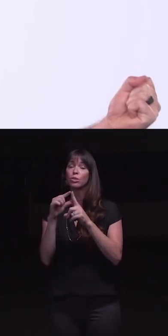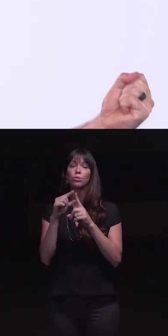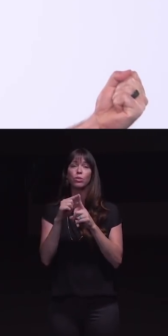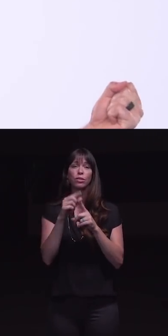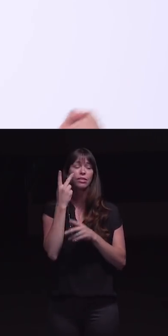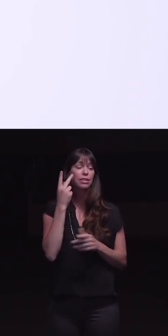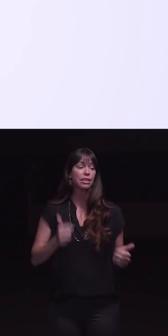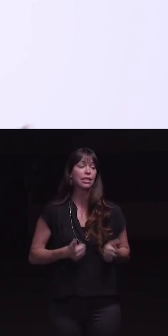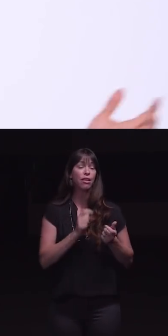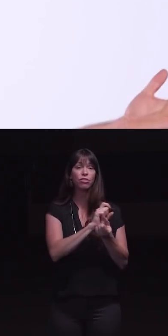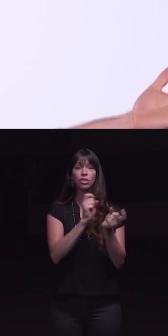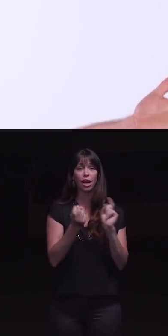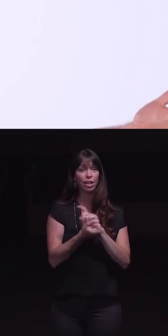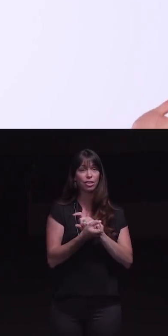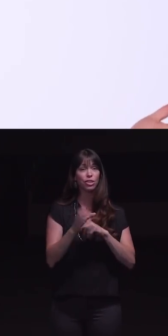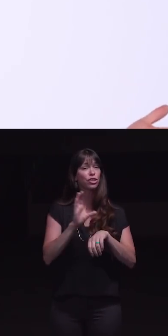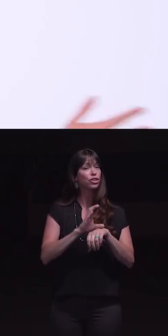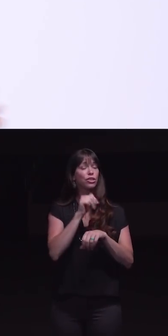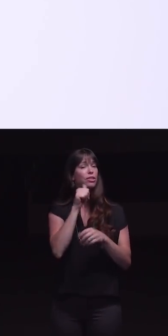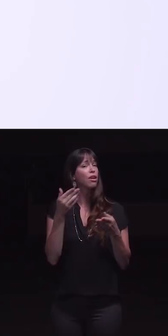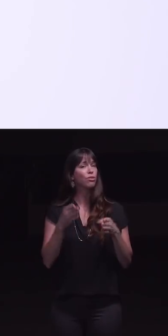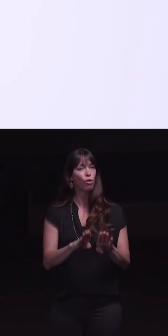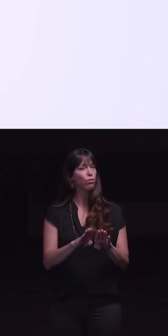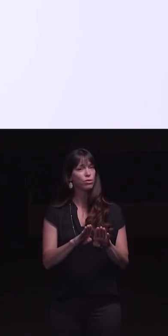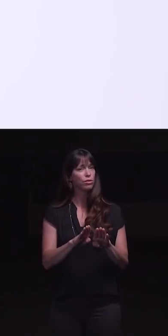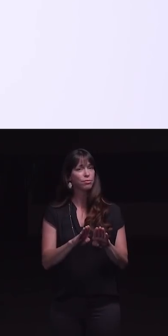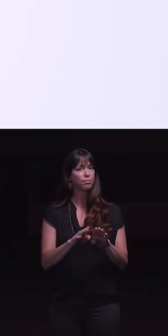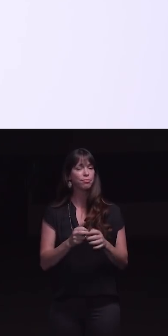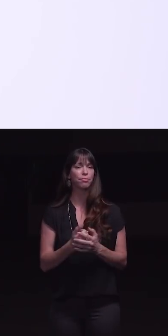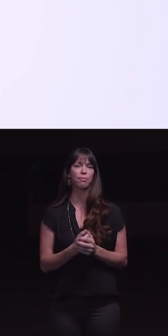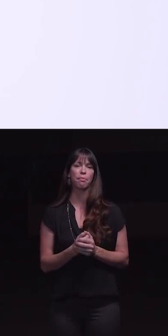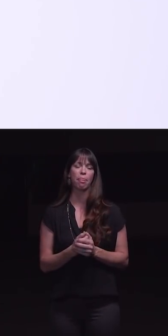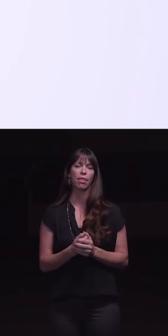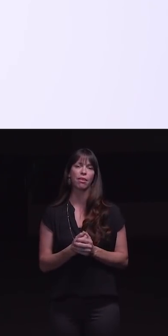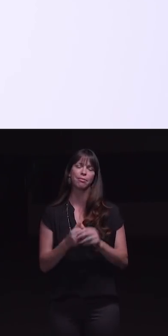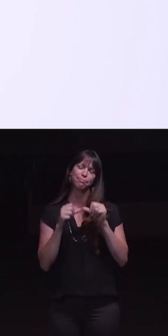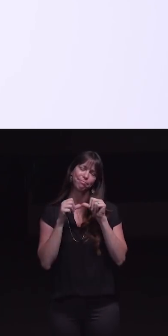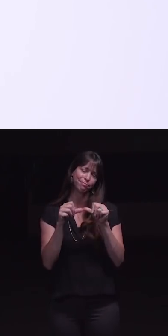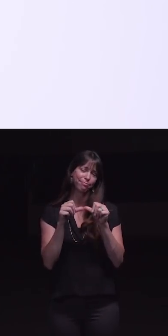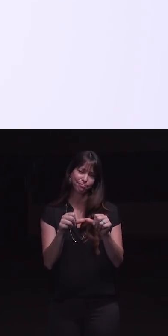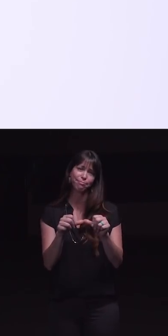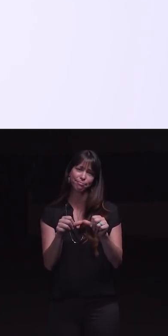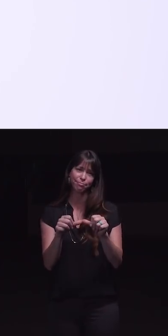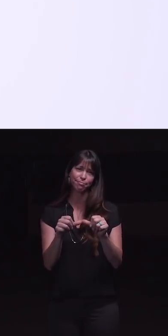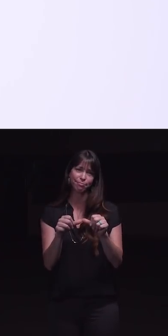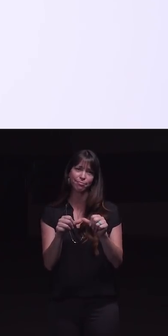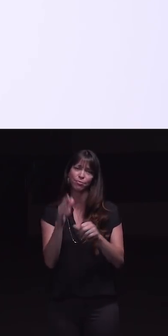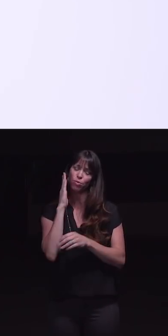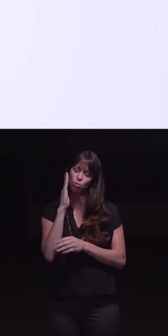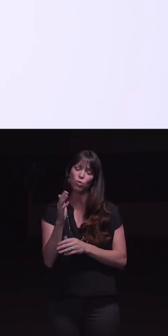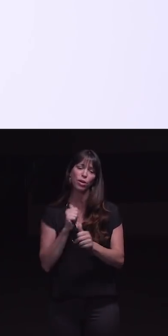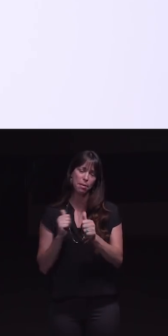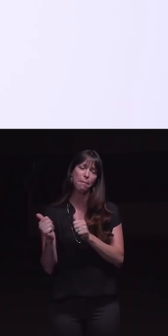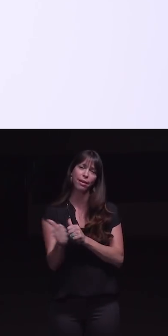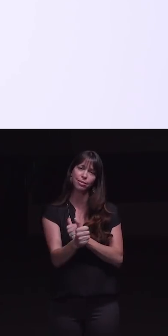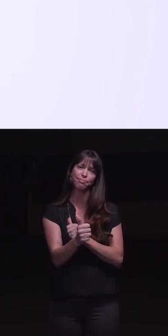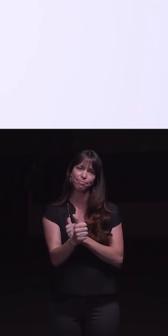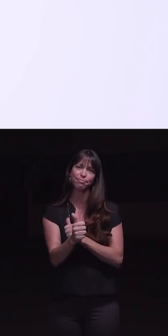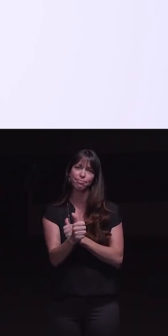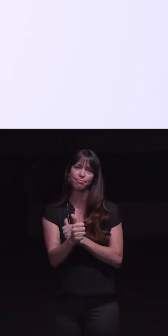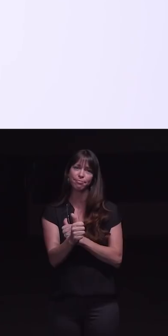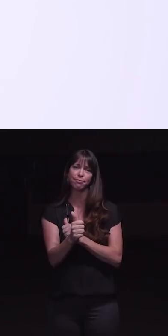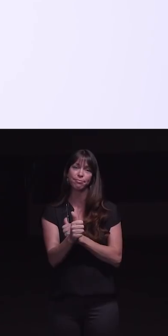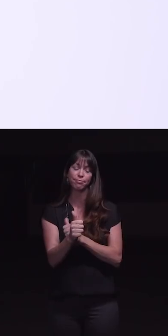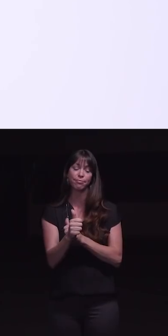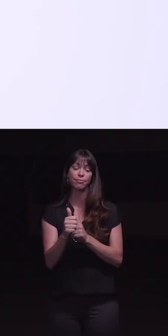change like never before. Our church is not closed. So CCV, hang in there. We will get through this. We'll not